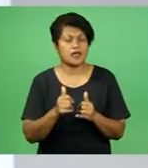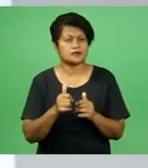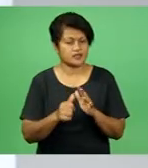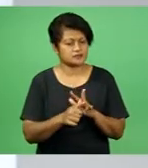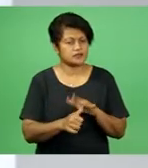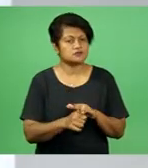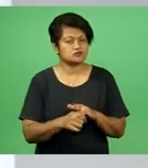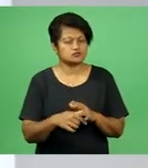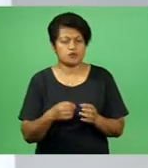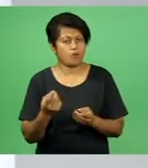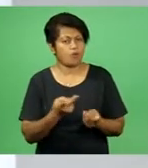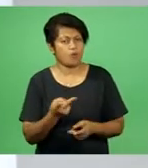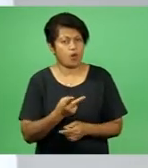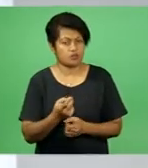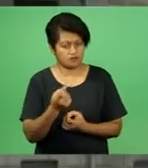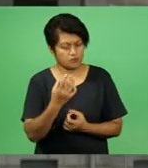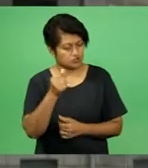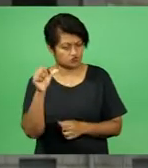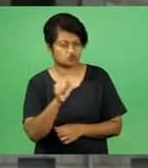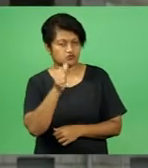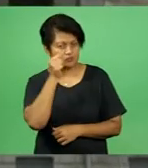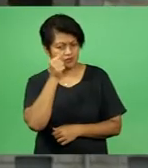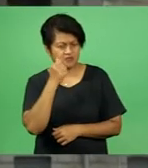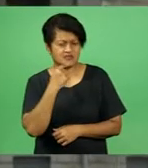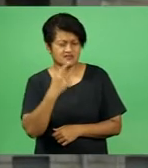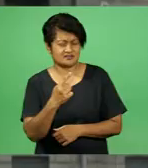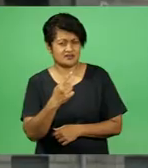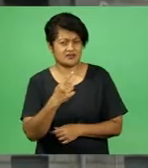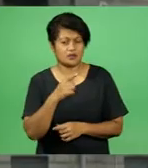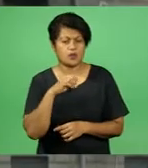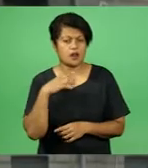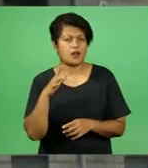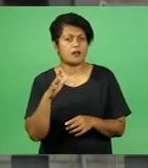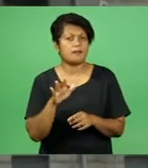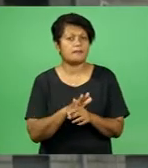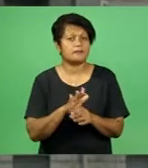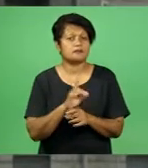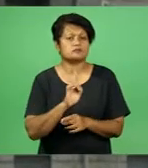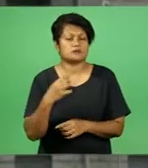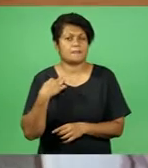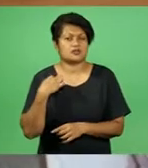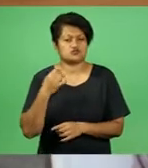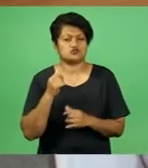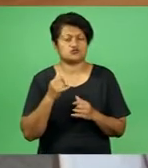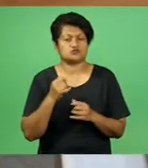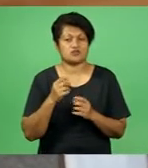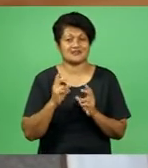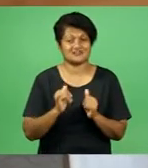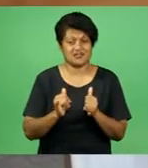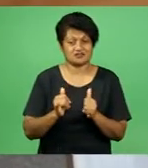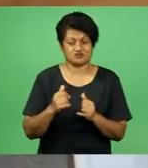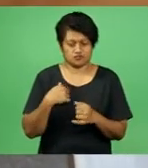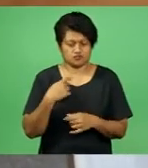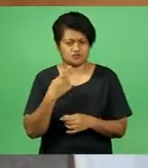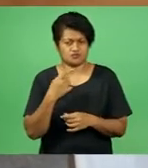and disclosures. He said to ensure a fair trial, he will make an application for the judge to recuse himself. Setha Sanjana